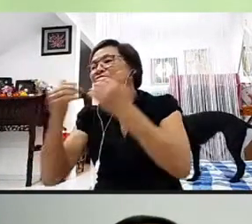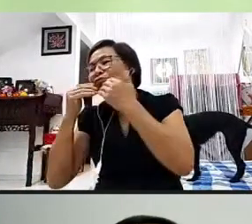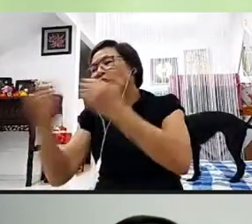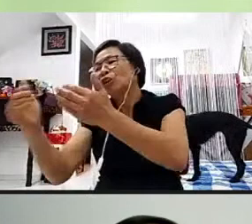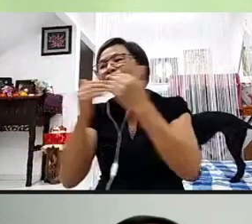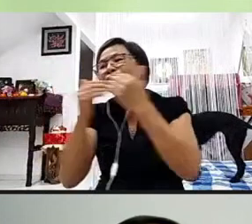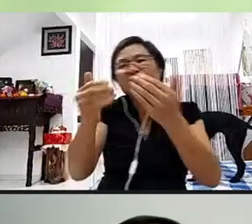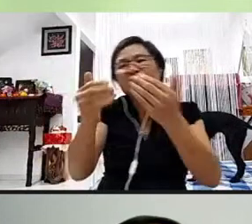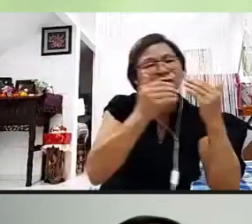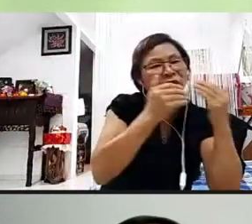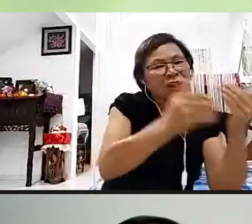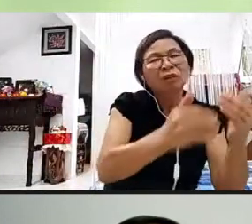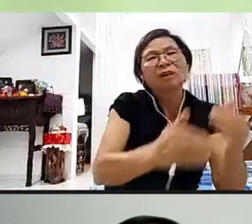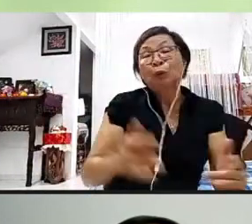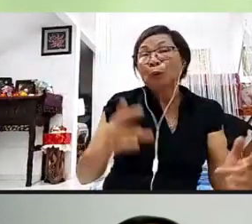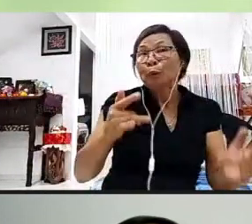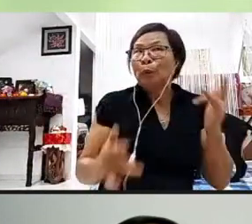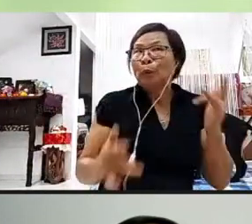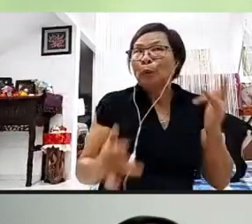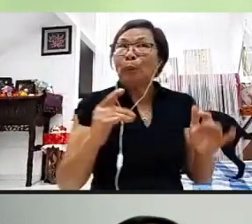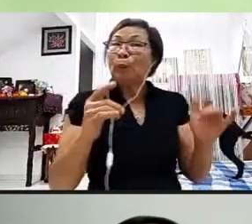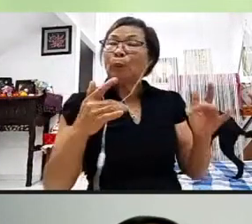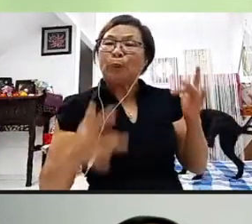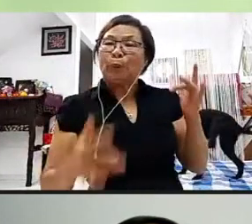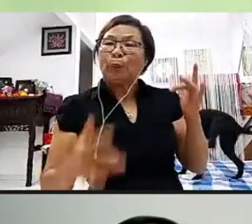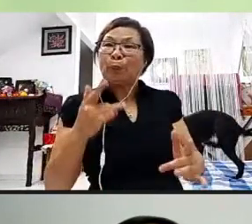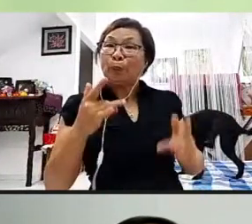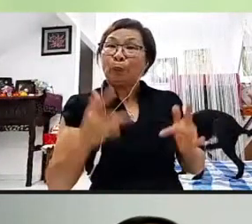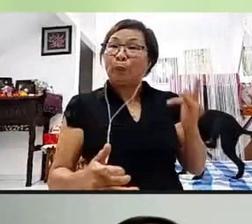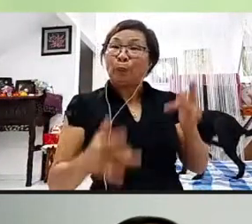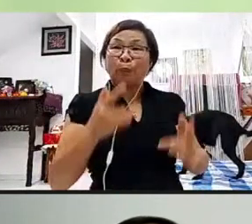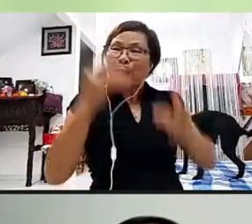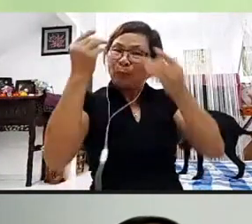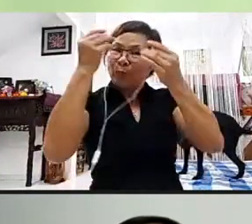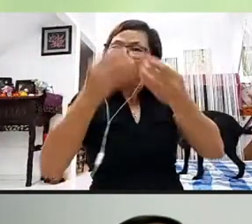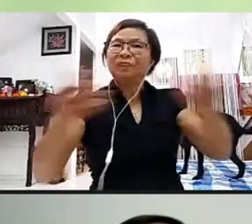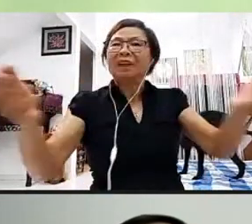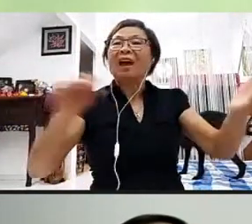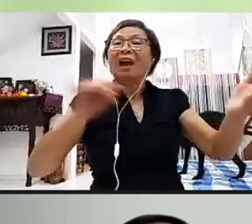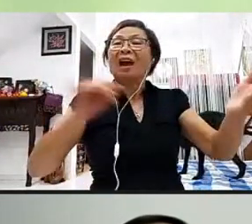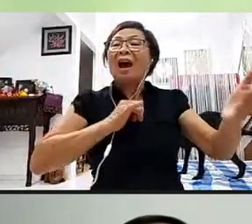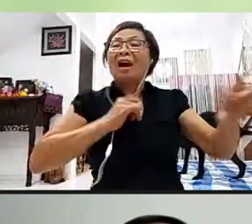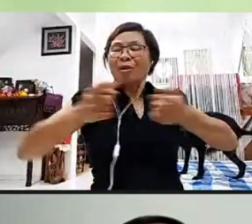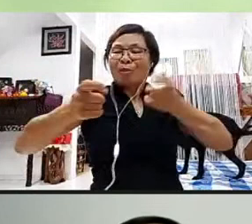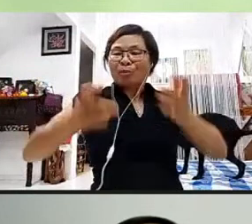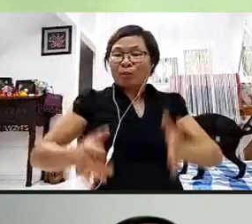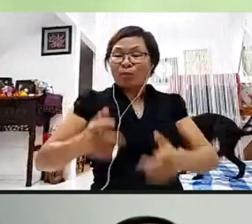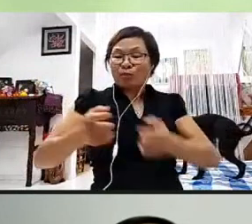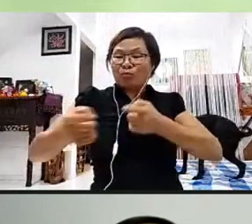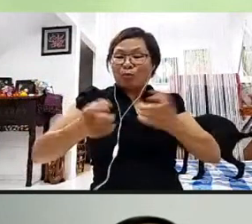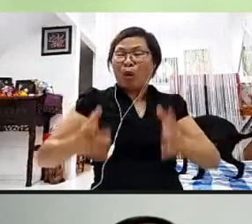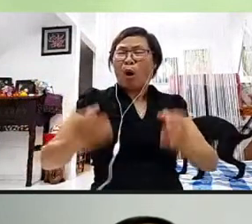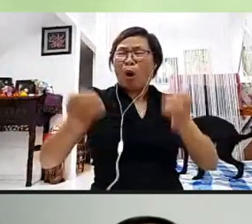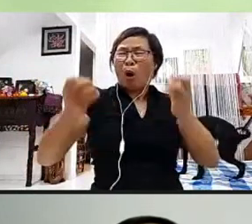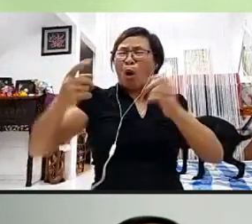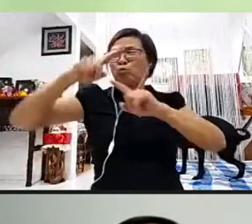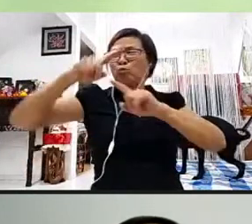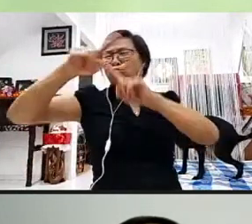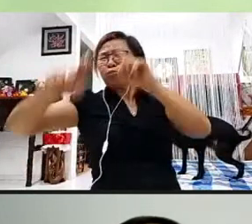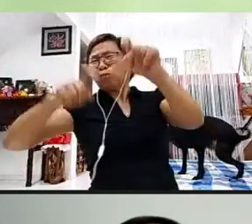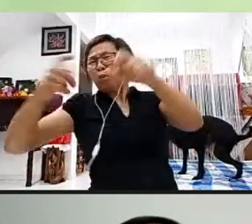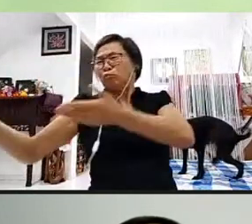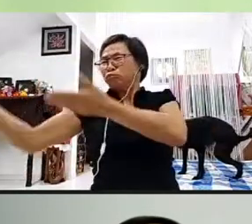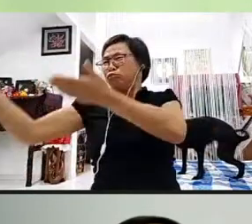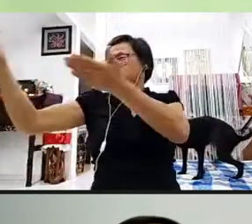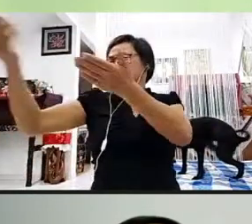such interesting sharing, but as a moderator, I'm getting anxious because we have so many questions submitted